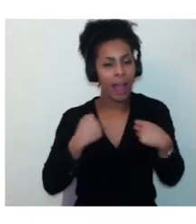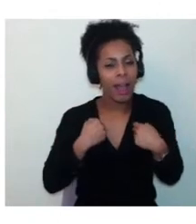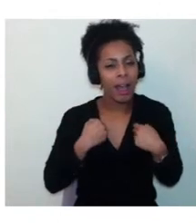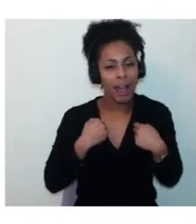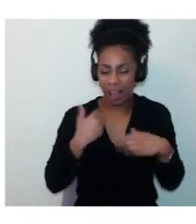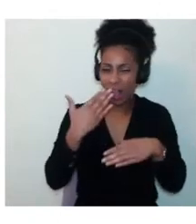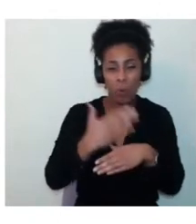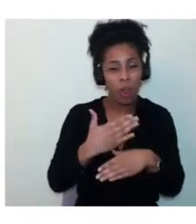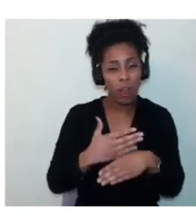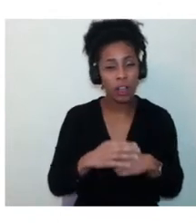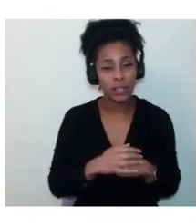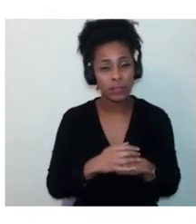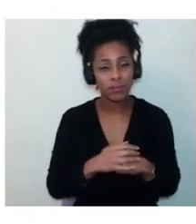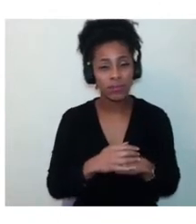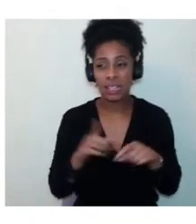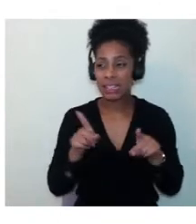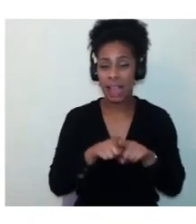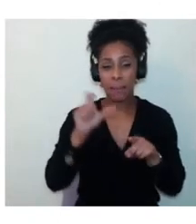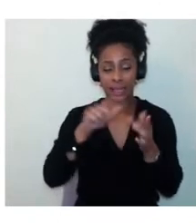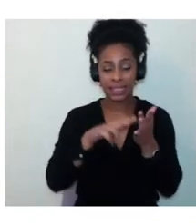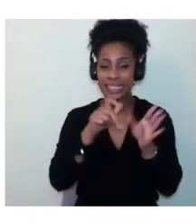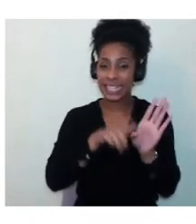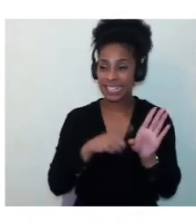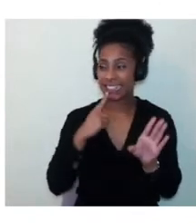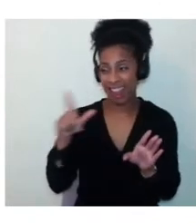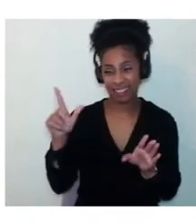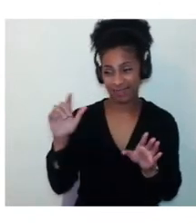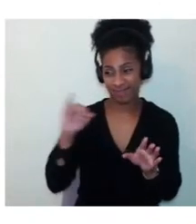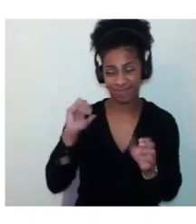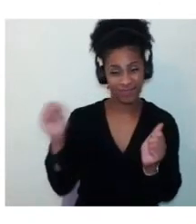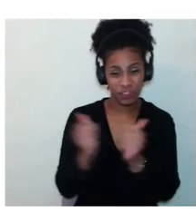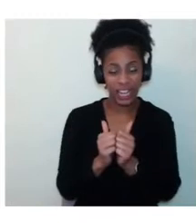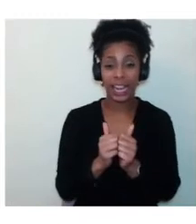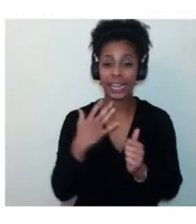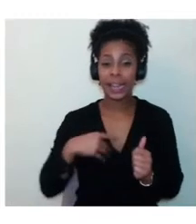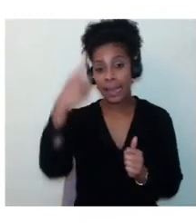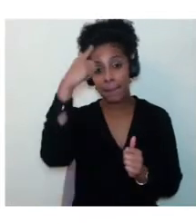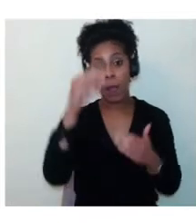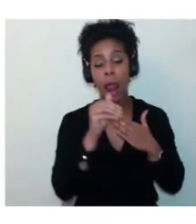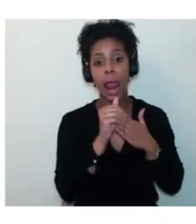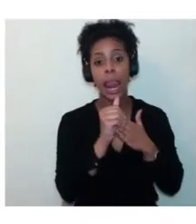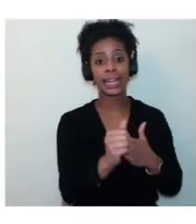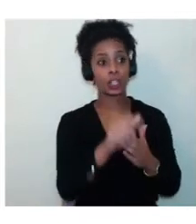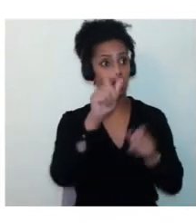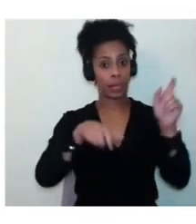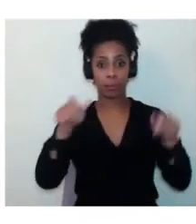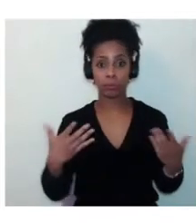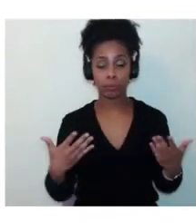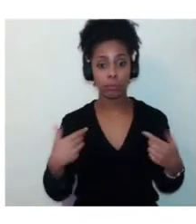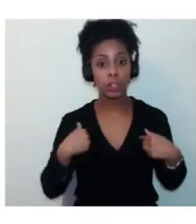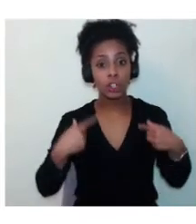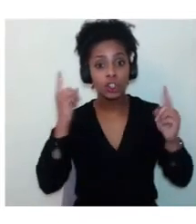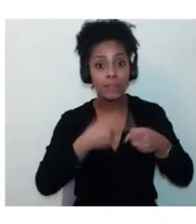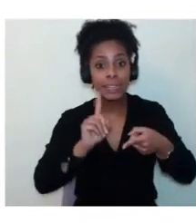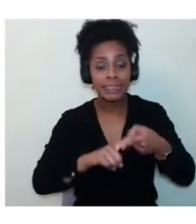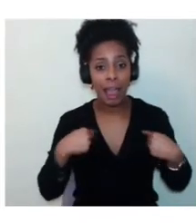comes down to a few things. It comes down to leadership. Do I, as chief executive, do I personally,